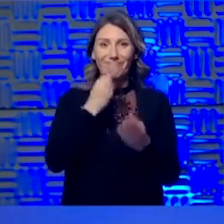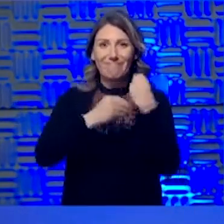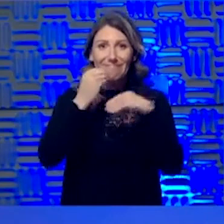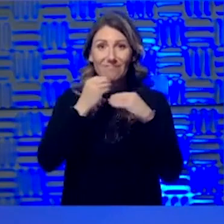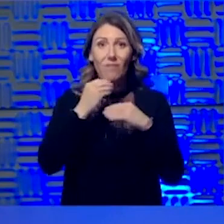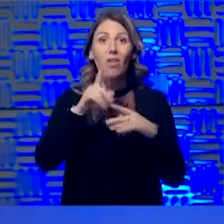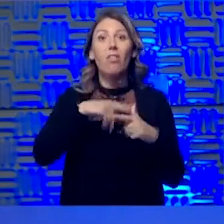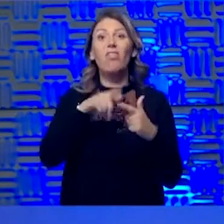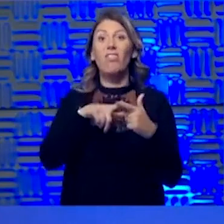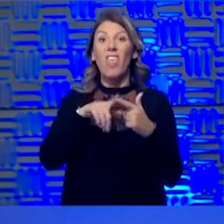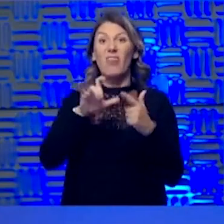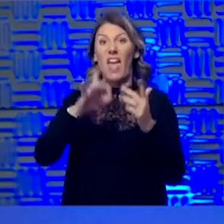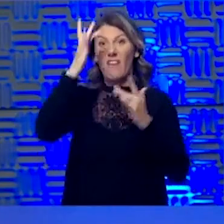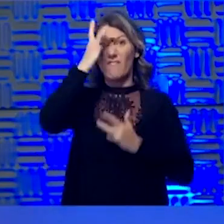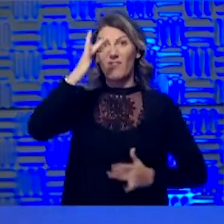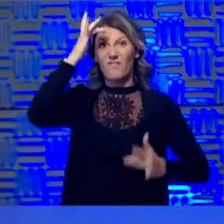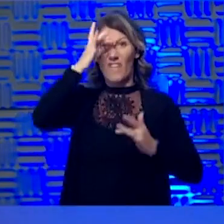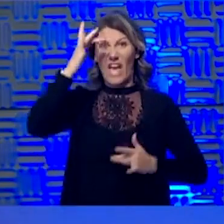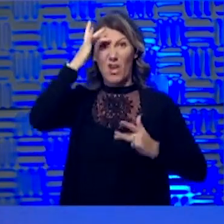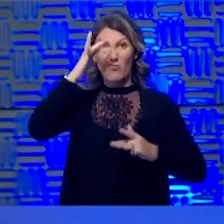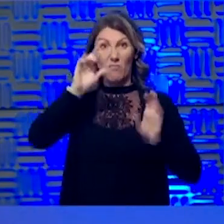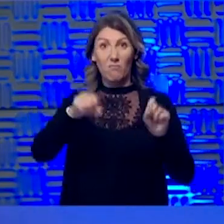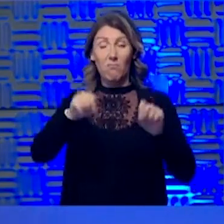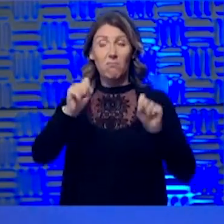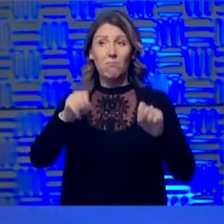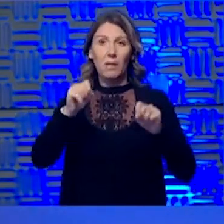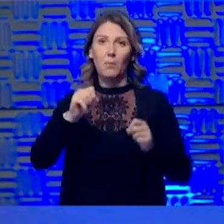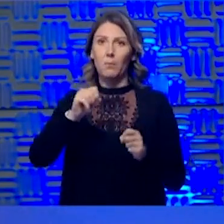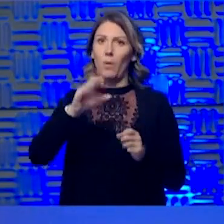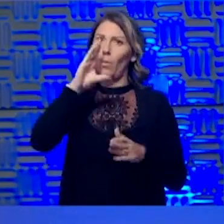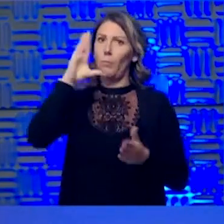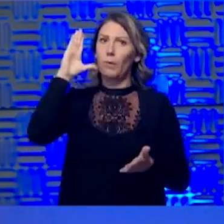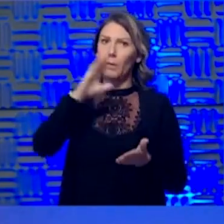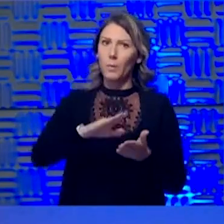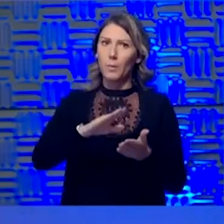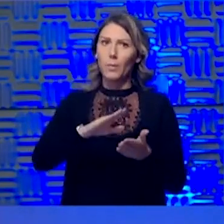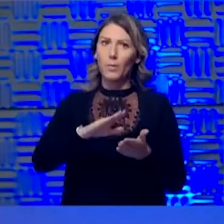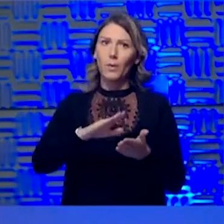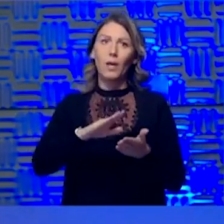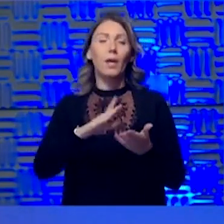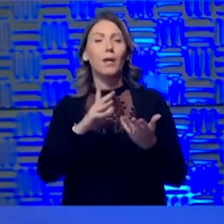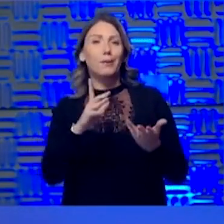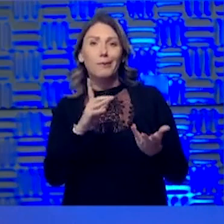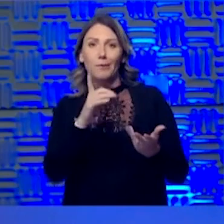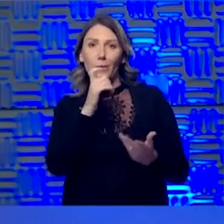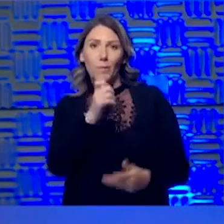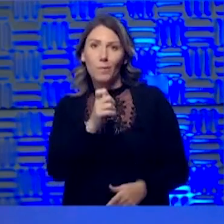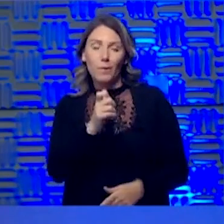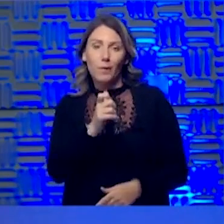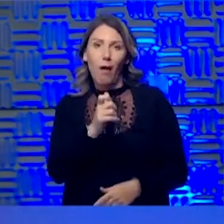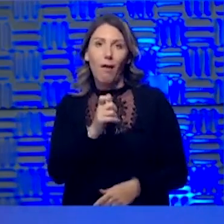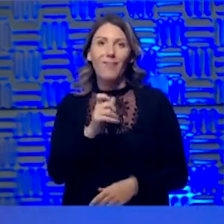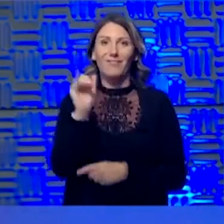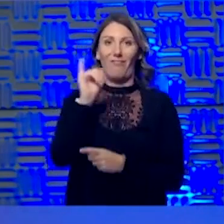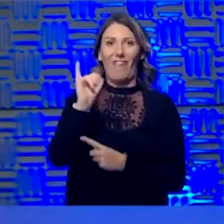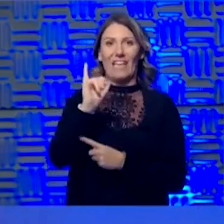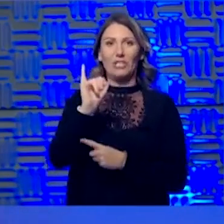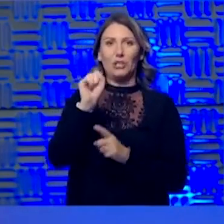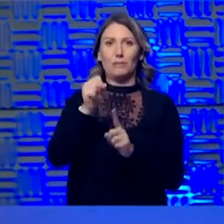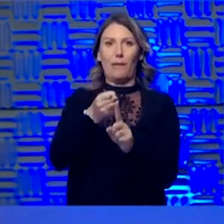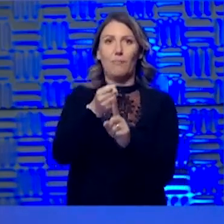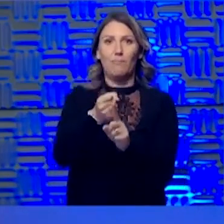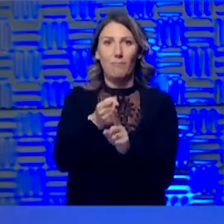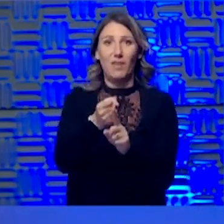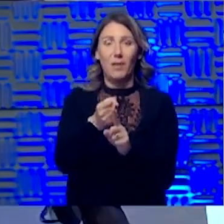viral concentration is probably going to be very low, and it's probably really going to be rendered non-infectious at that point anyways, as we're talking